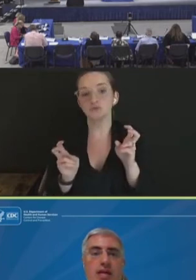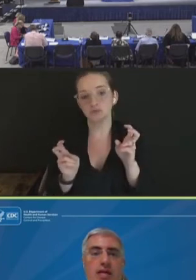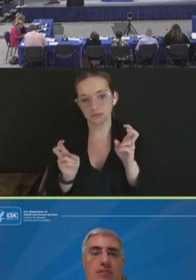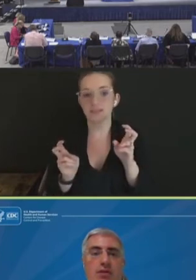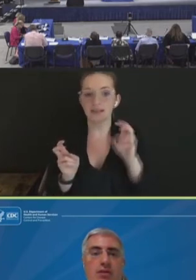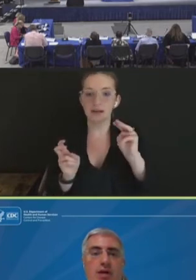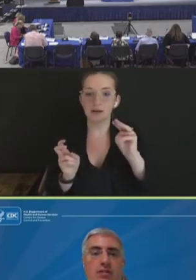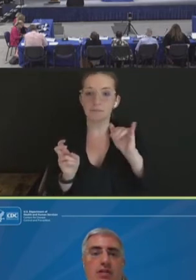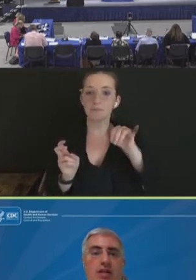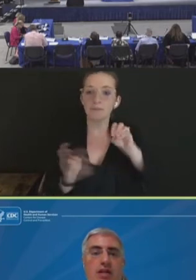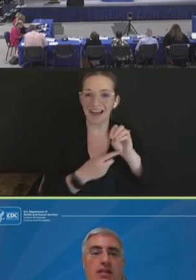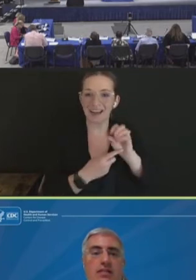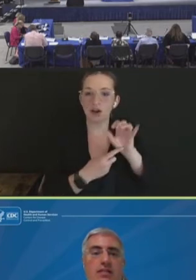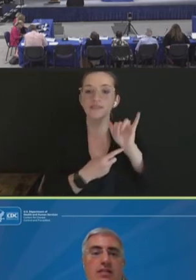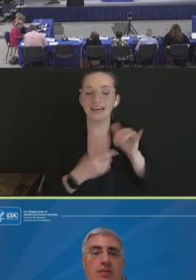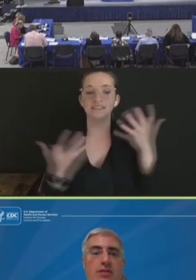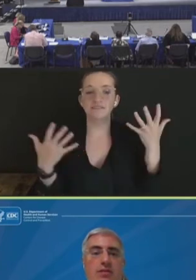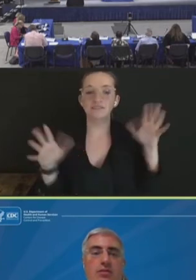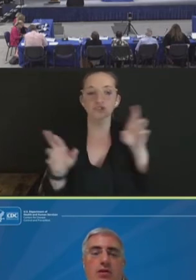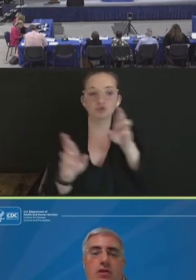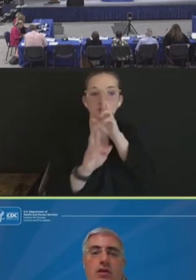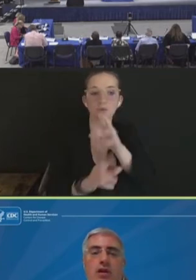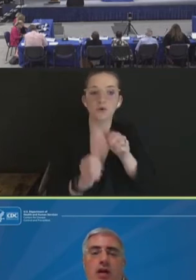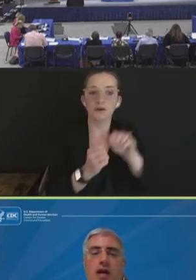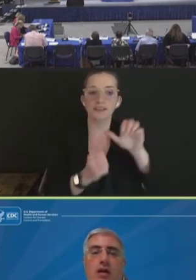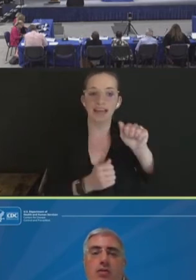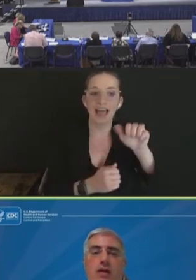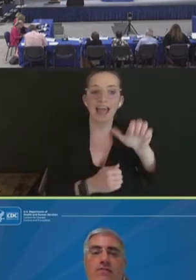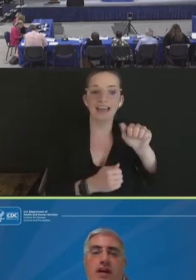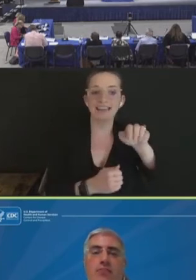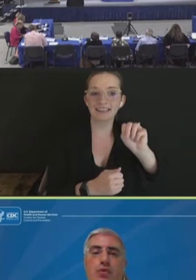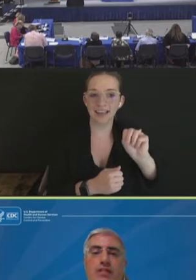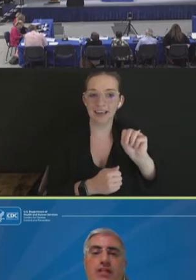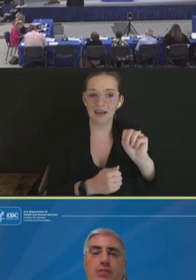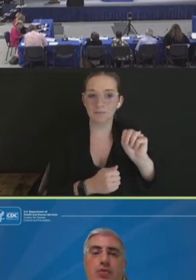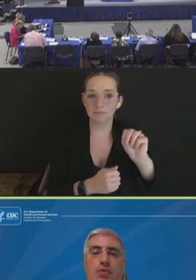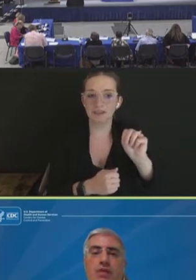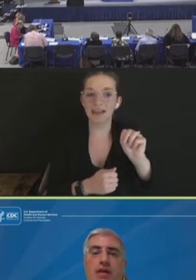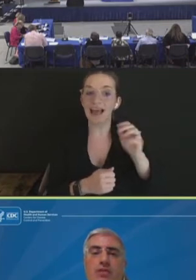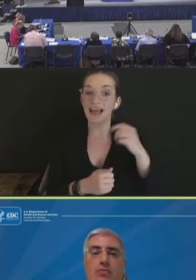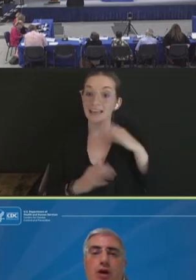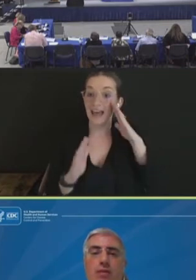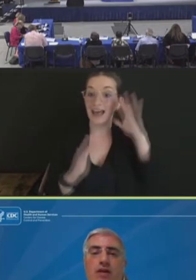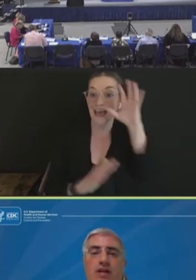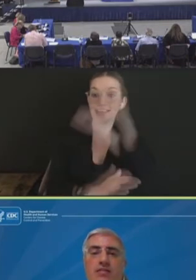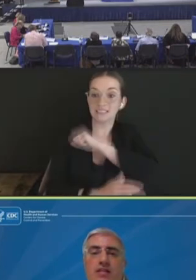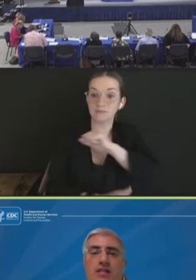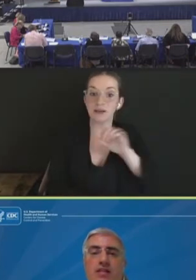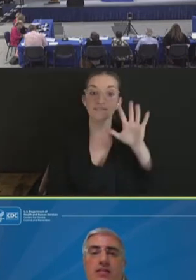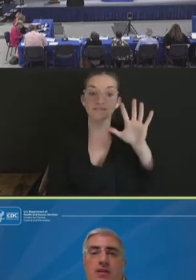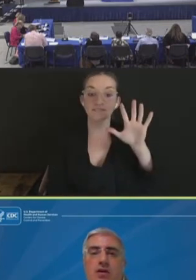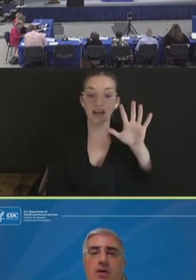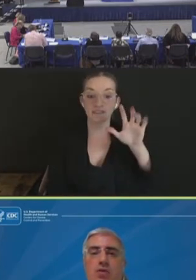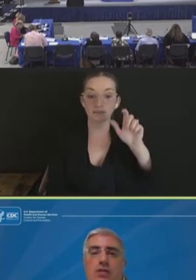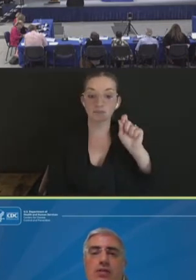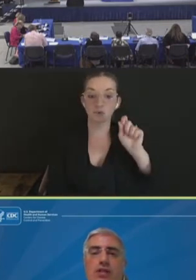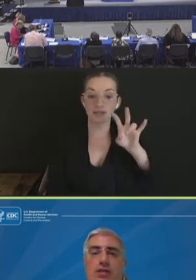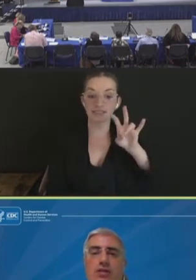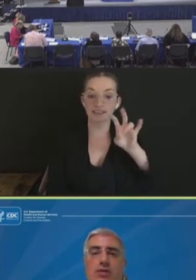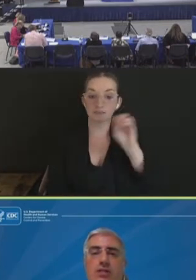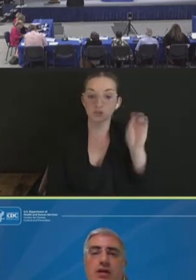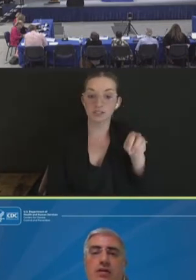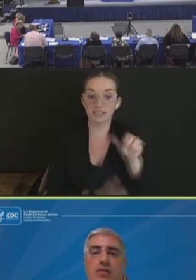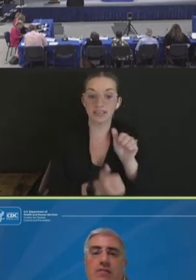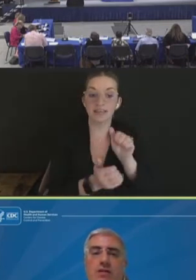with ACAM2000 and is estimated to occur at a rate of 5.7 per 1,000 primary vaccinees. With Jynneos,